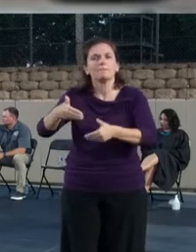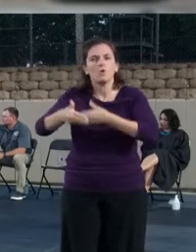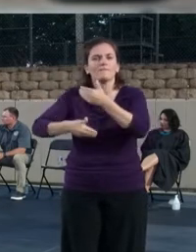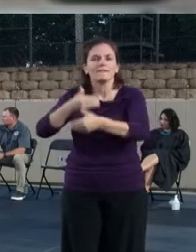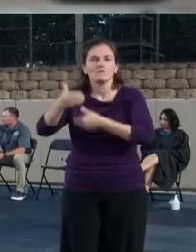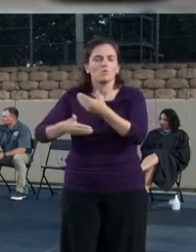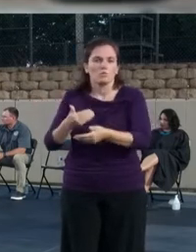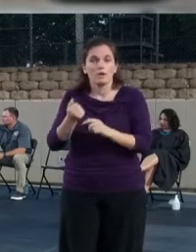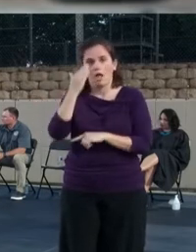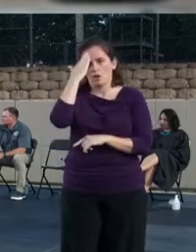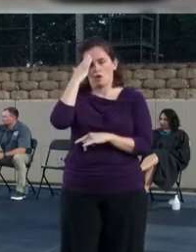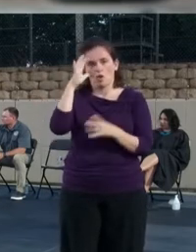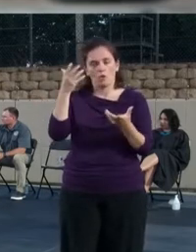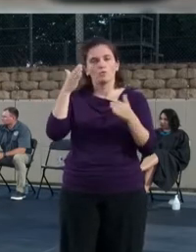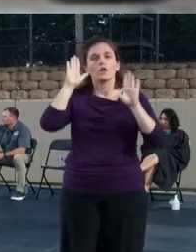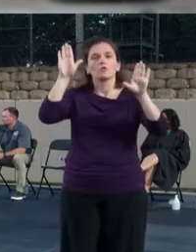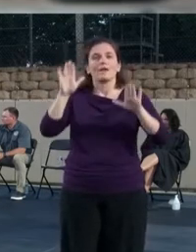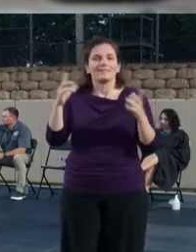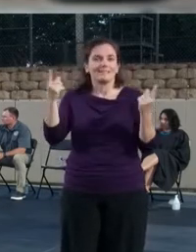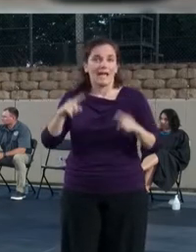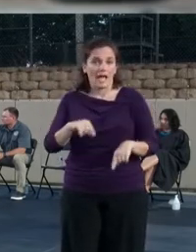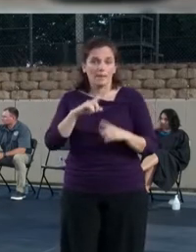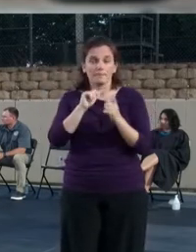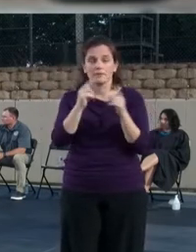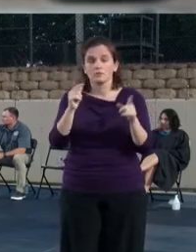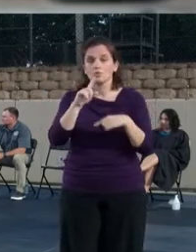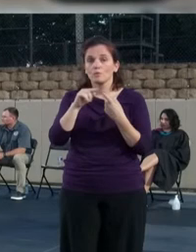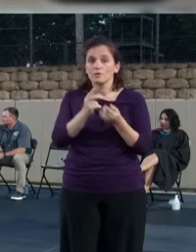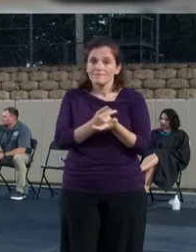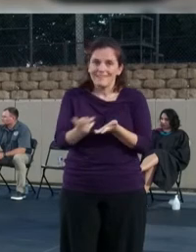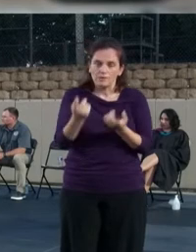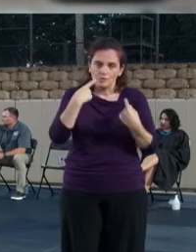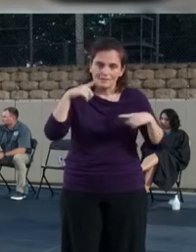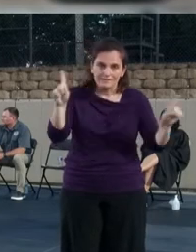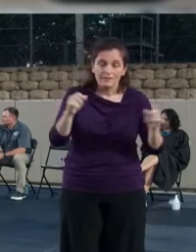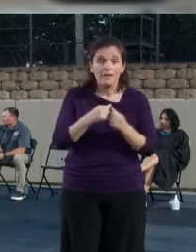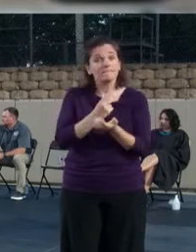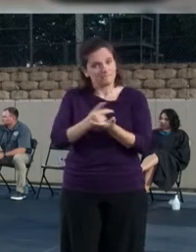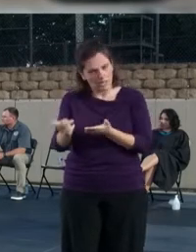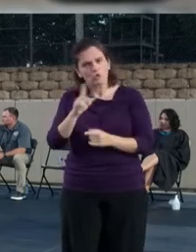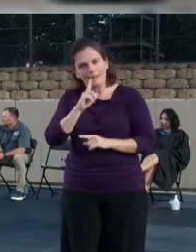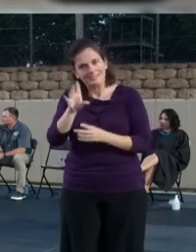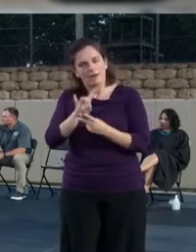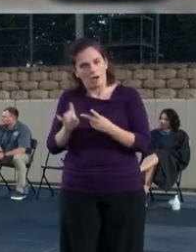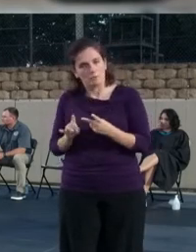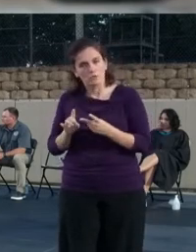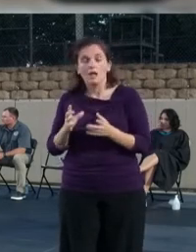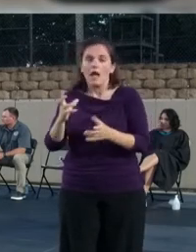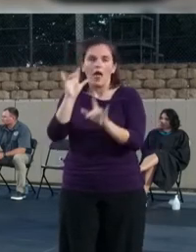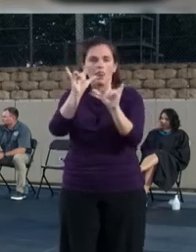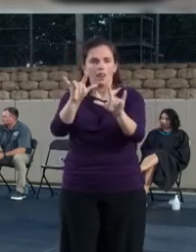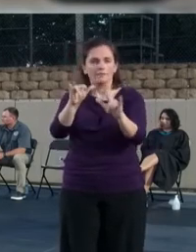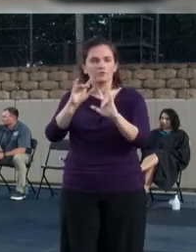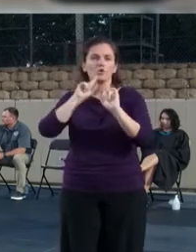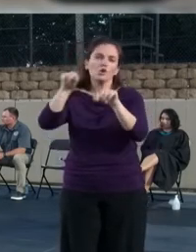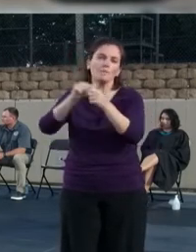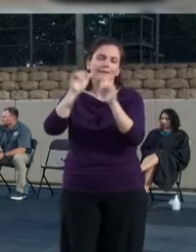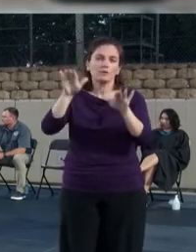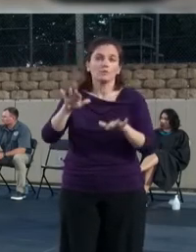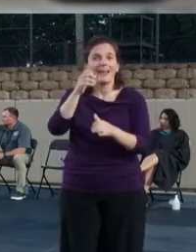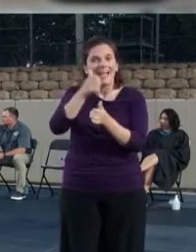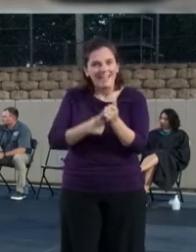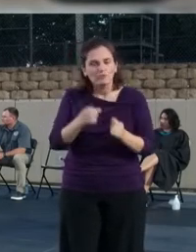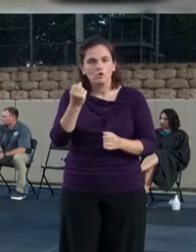that greatness happens when you fail to accept failure as an option. I love you. Go be great, and know that every